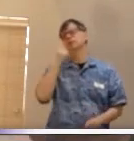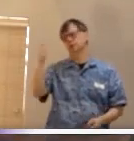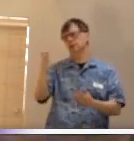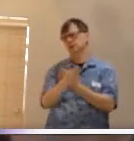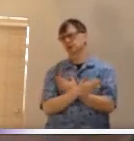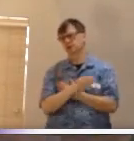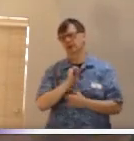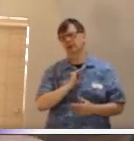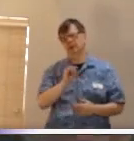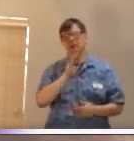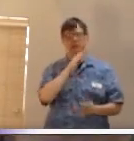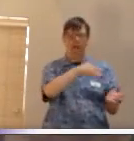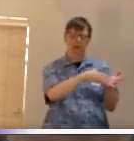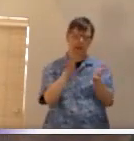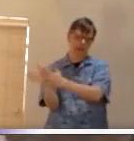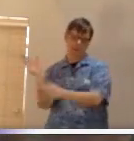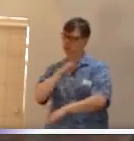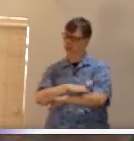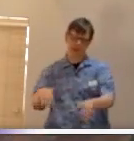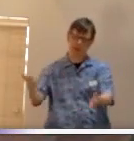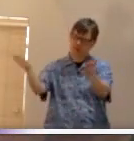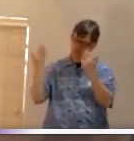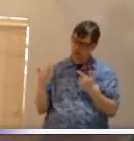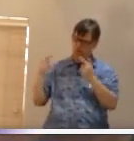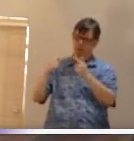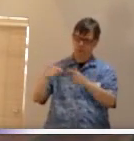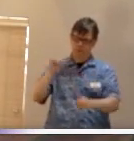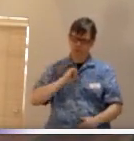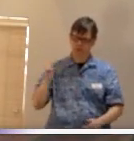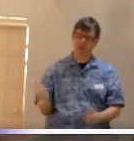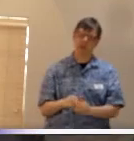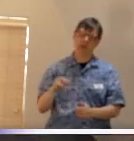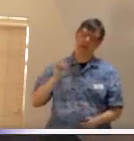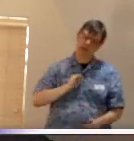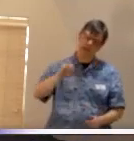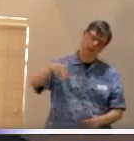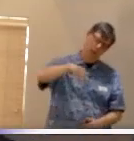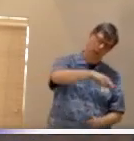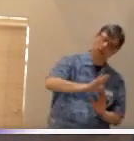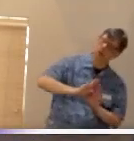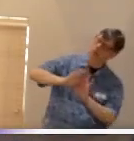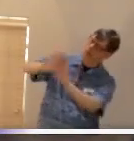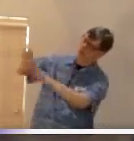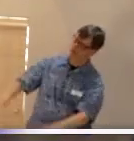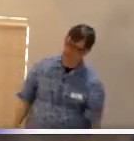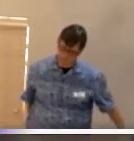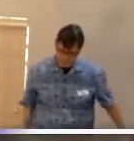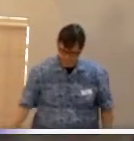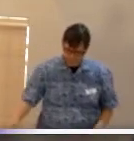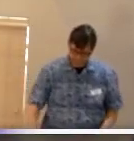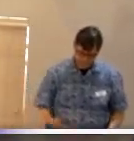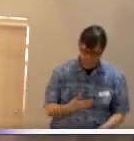to respond. And if it doesn't come to me, then I don't respond and I walk away. And yes, I make mistakes. Because some of those